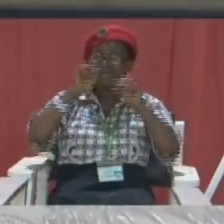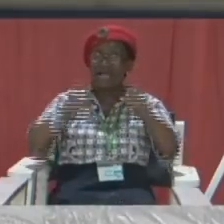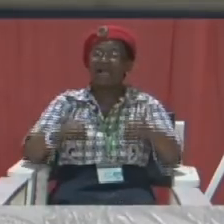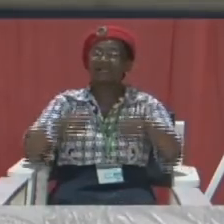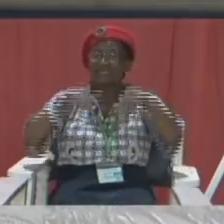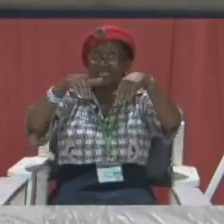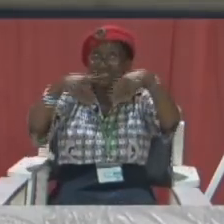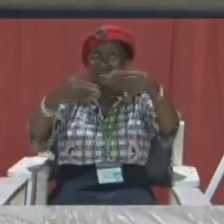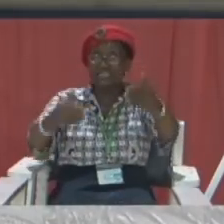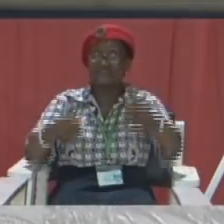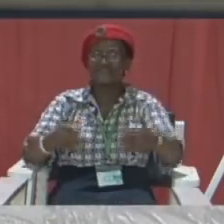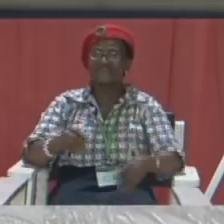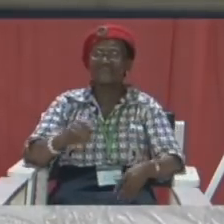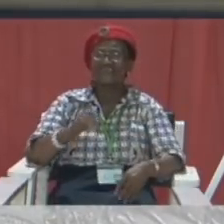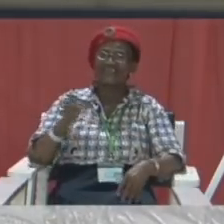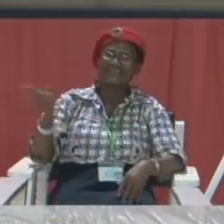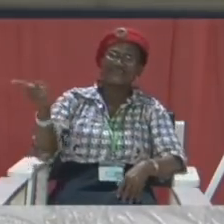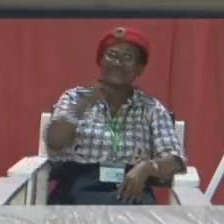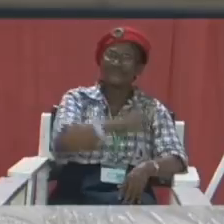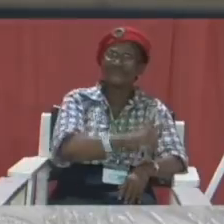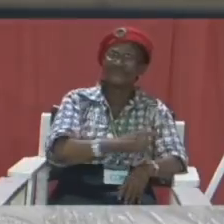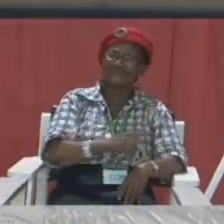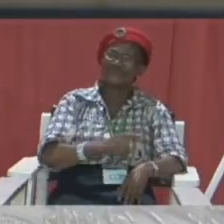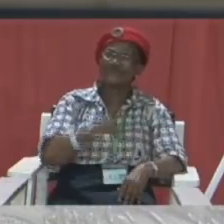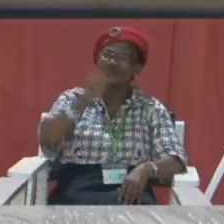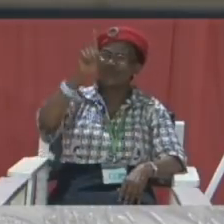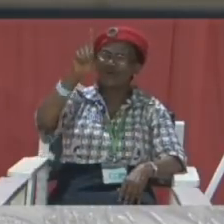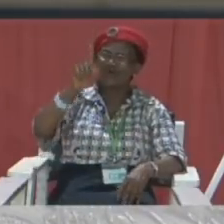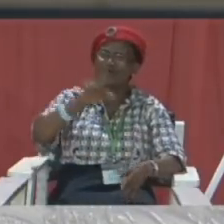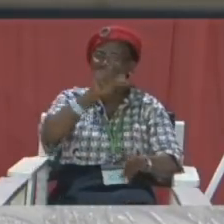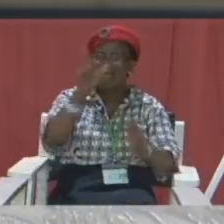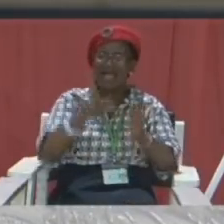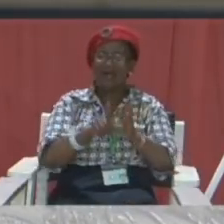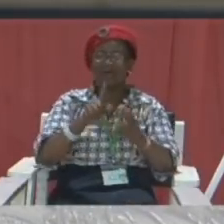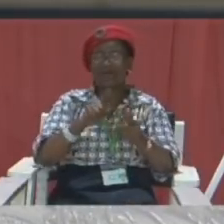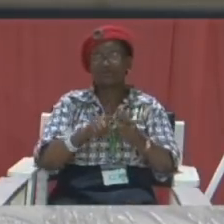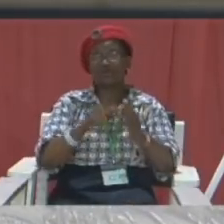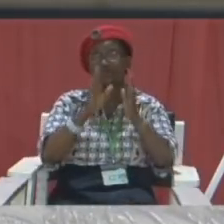pray. And we are running out of time. The